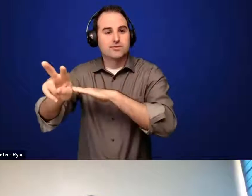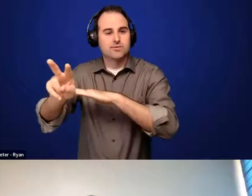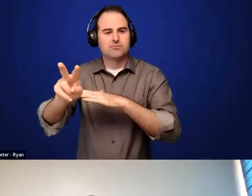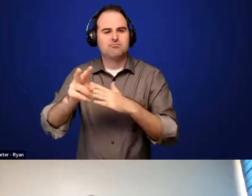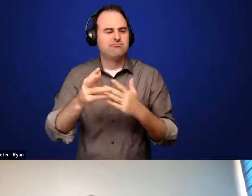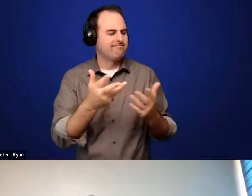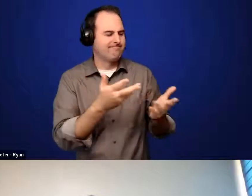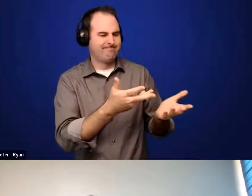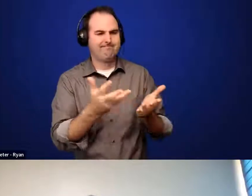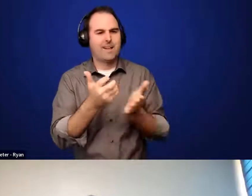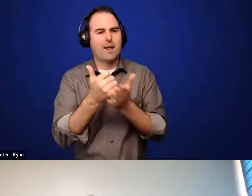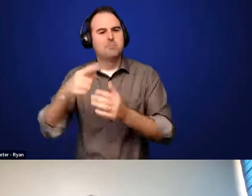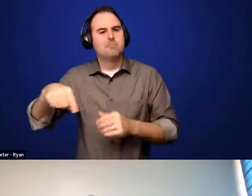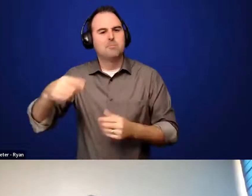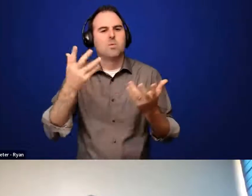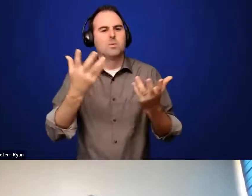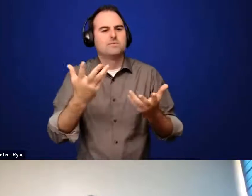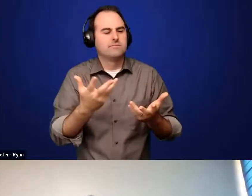climate models?